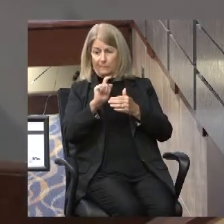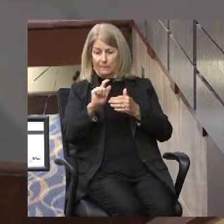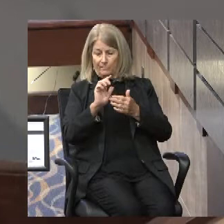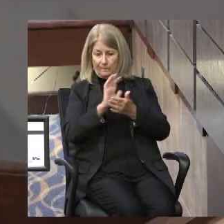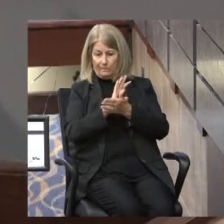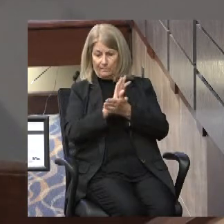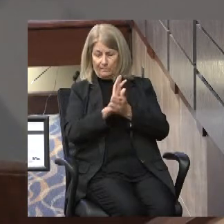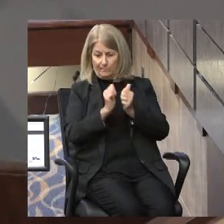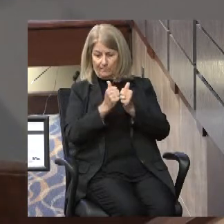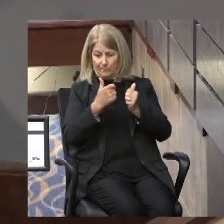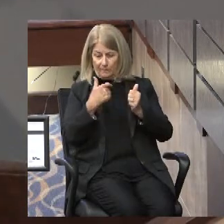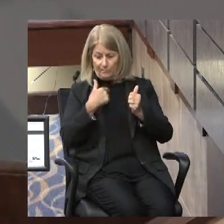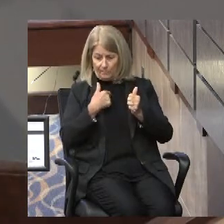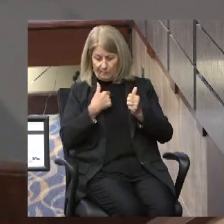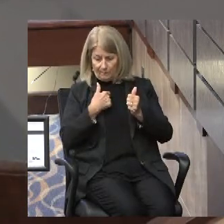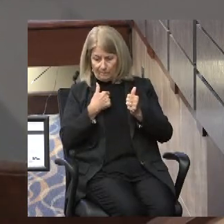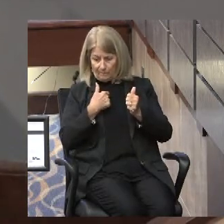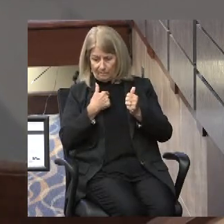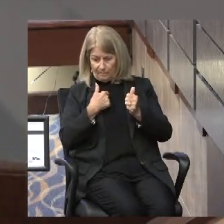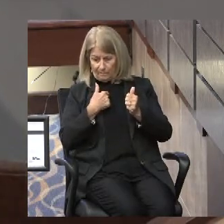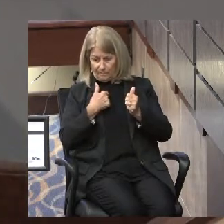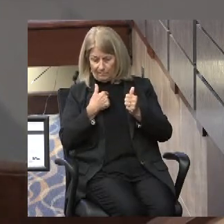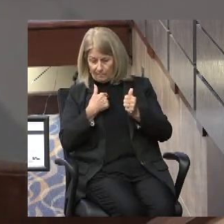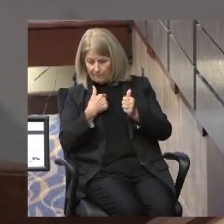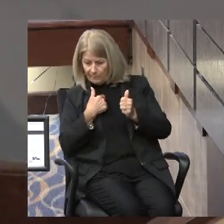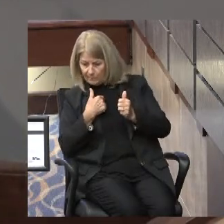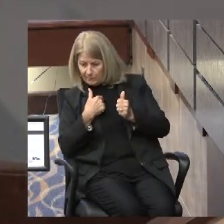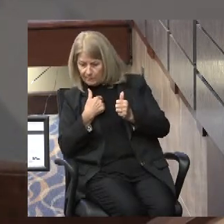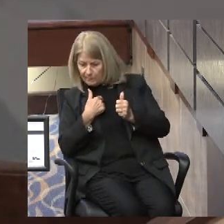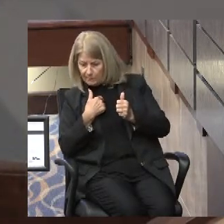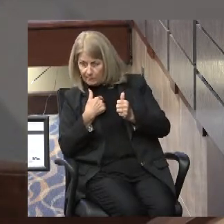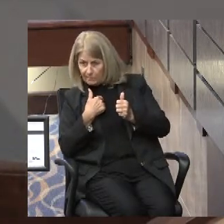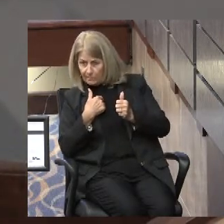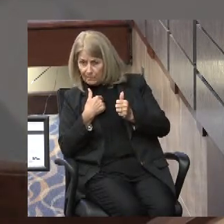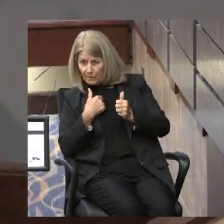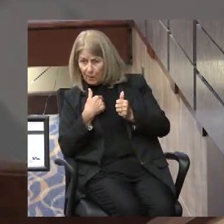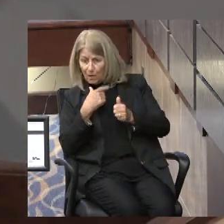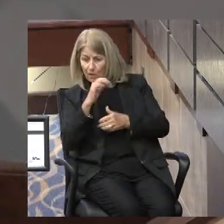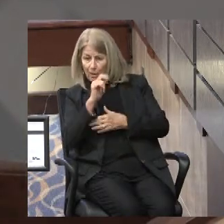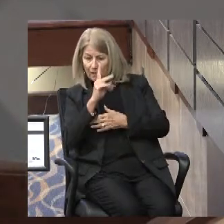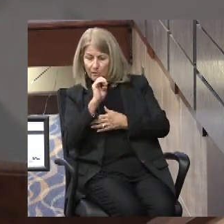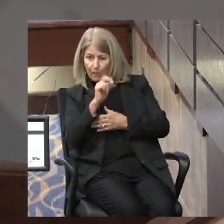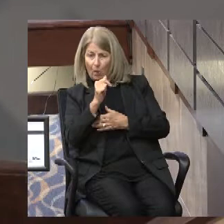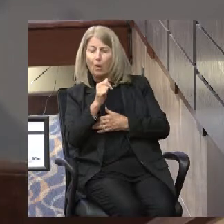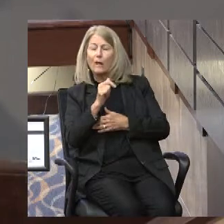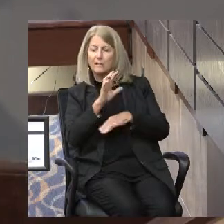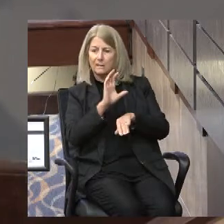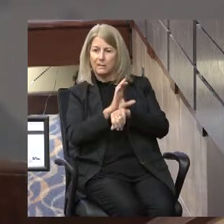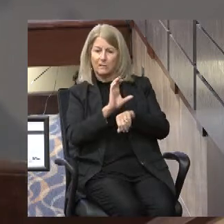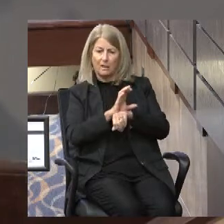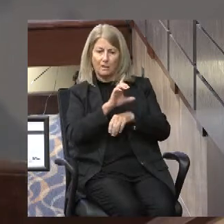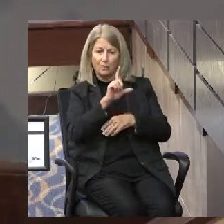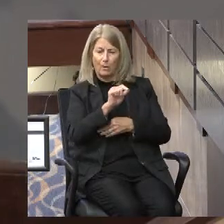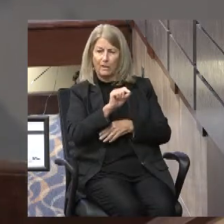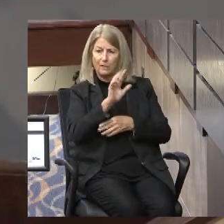Blessings in the name of our Lord. I'm the pastor of Full Gospel Assembly. They're at 2825 Flint Avenue.